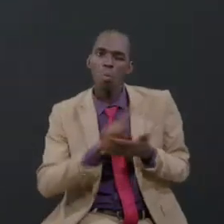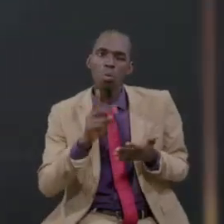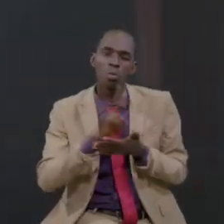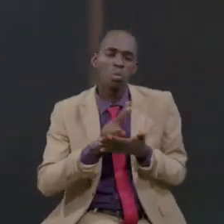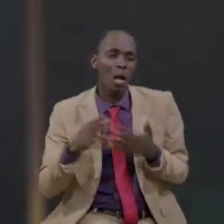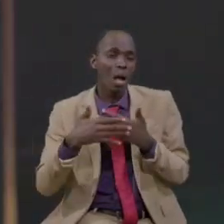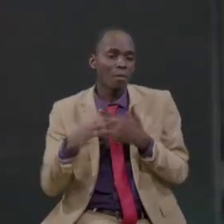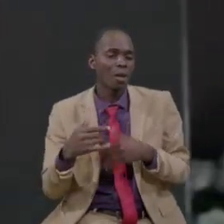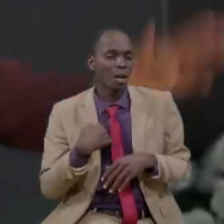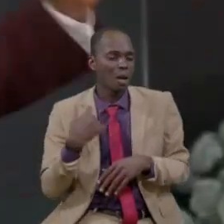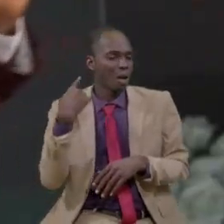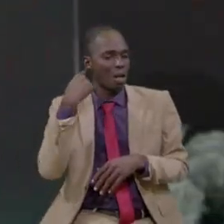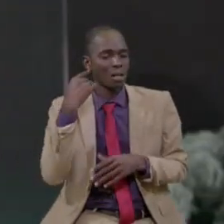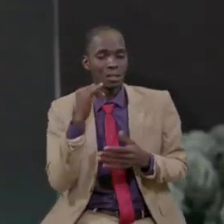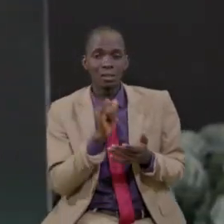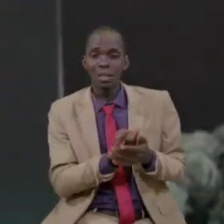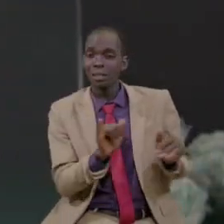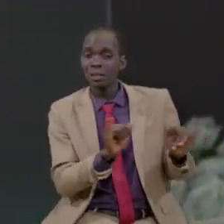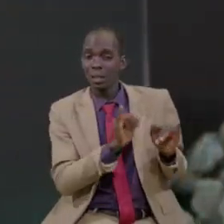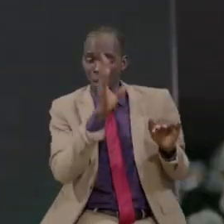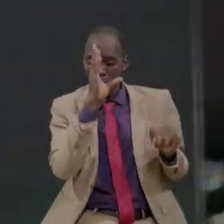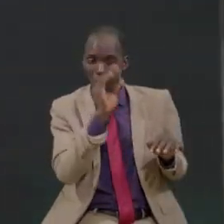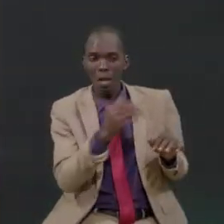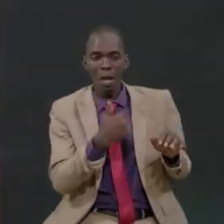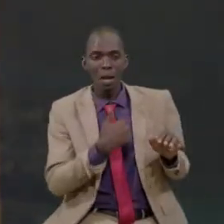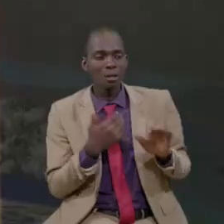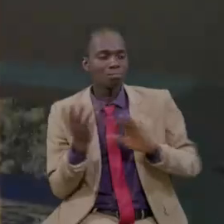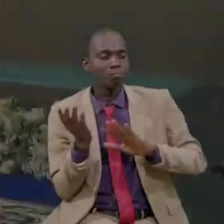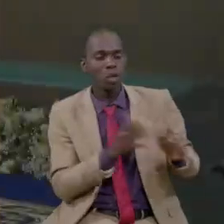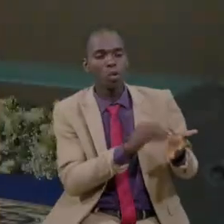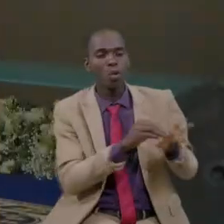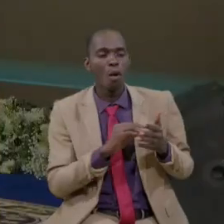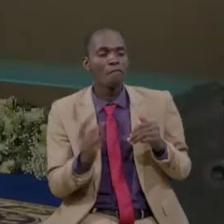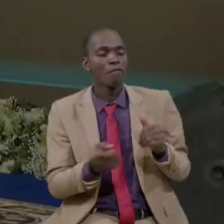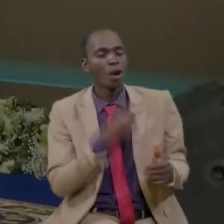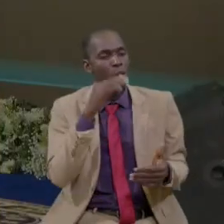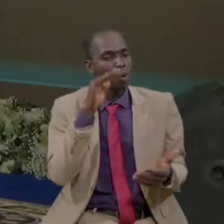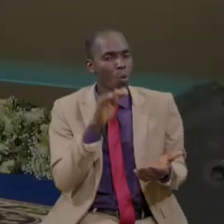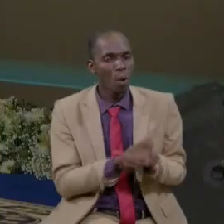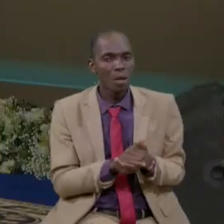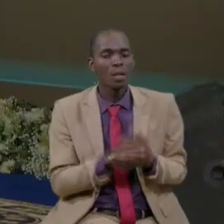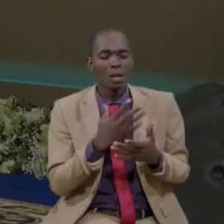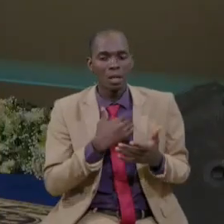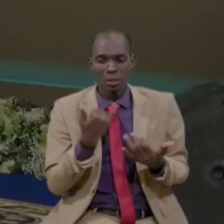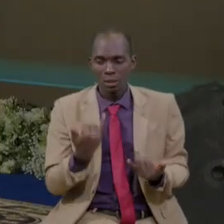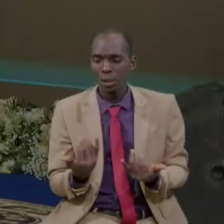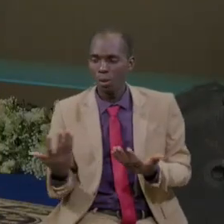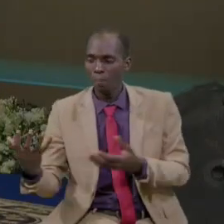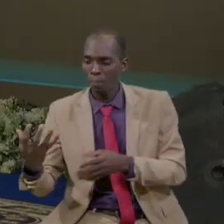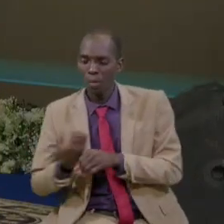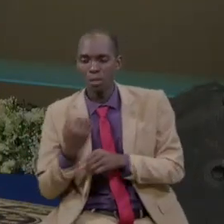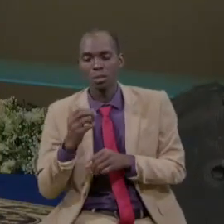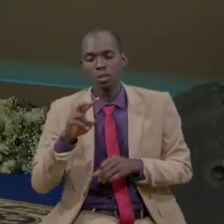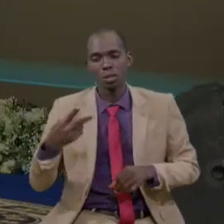man now abandoned the first wife and was living with the second woman. And